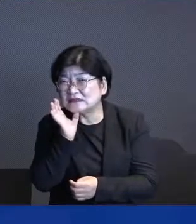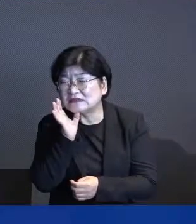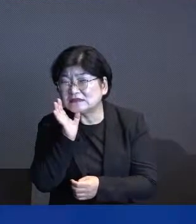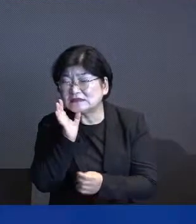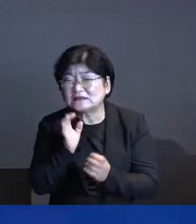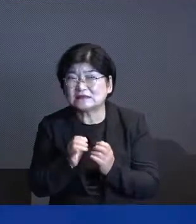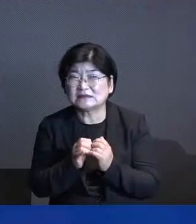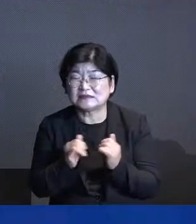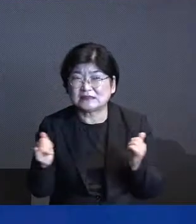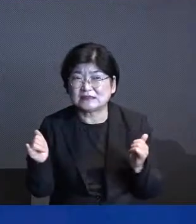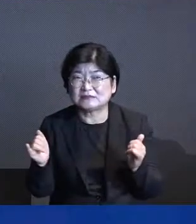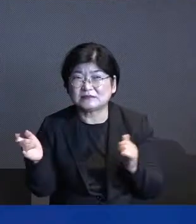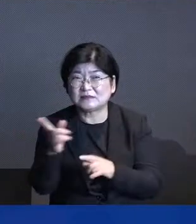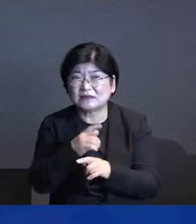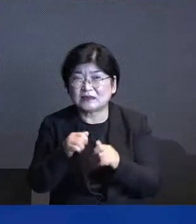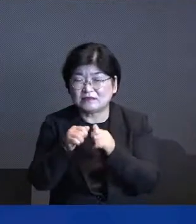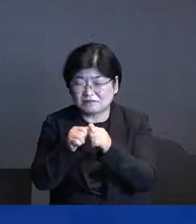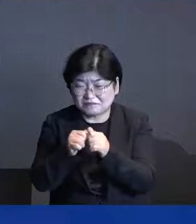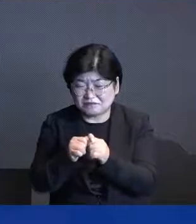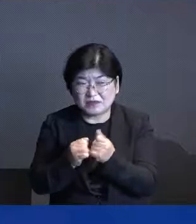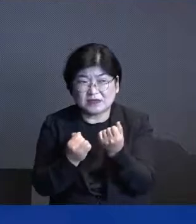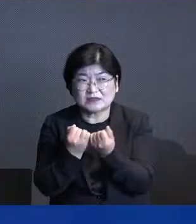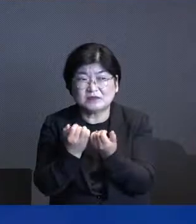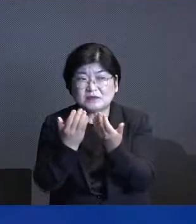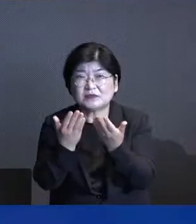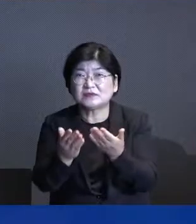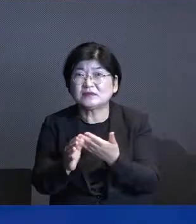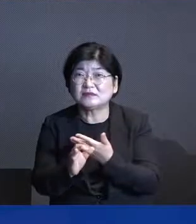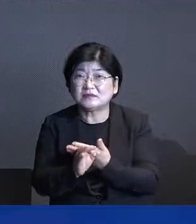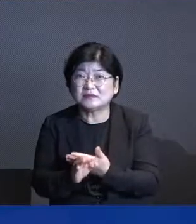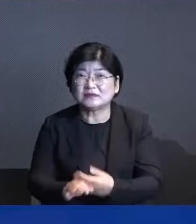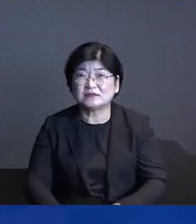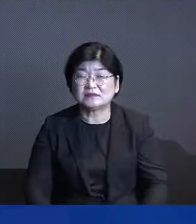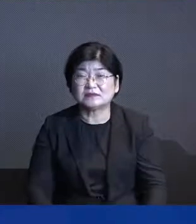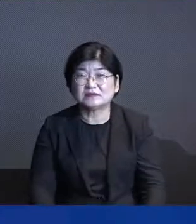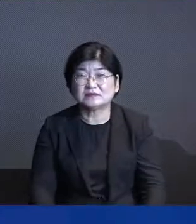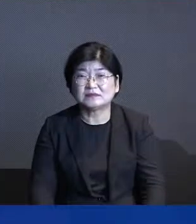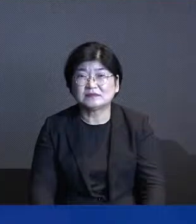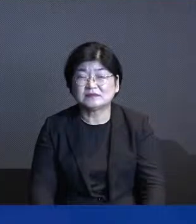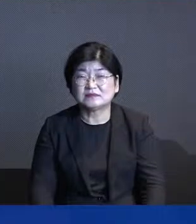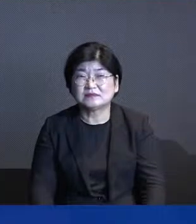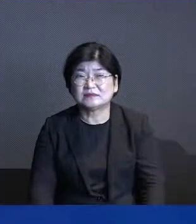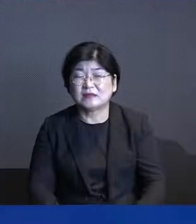the brain part in this presentation.